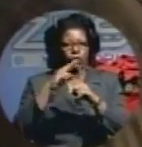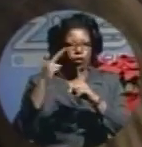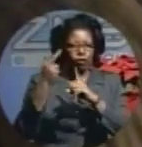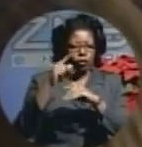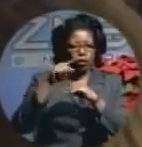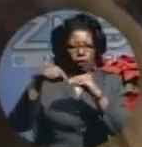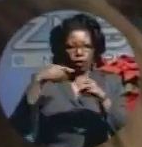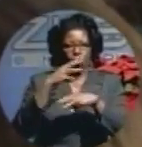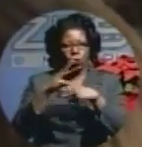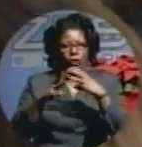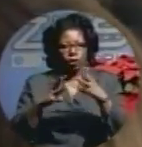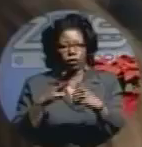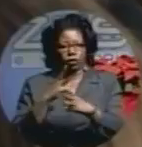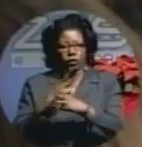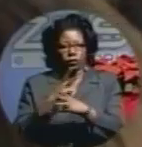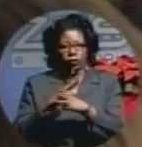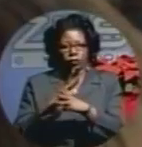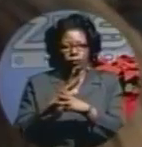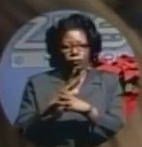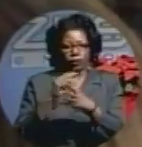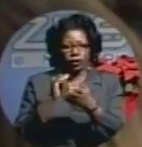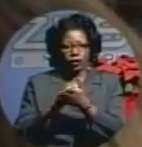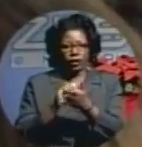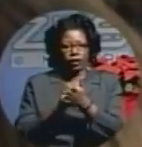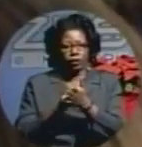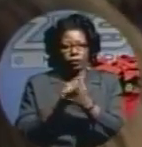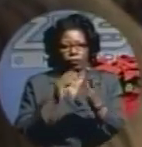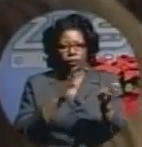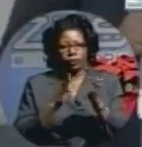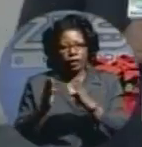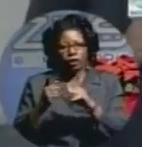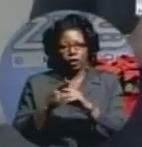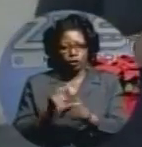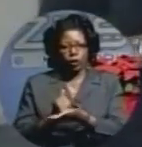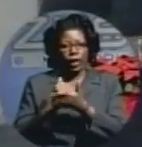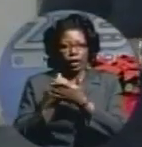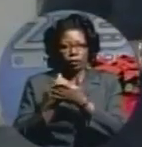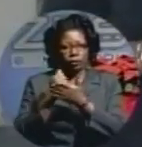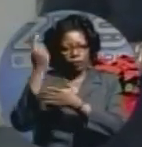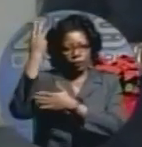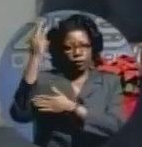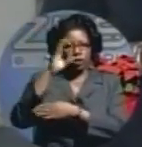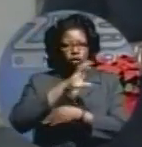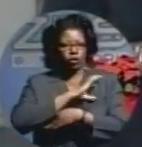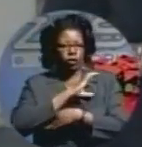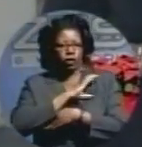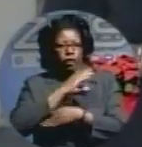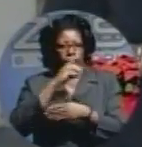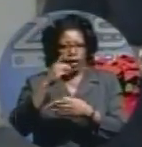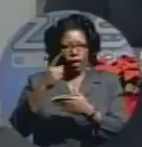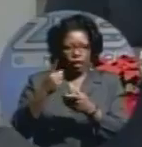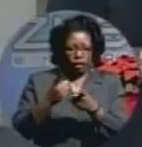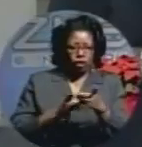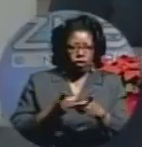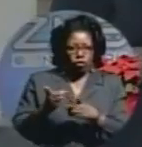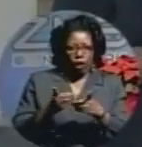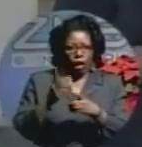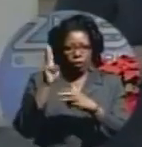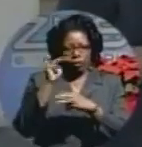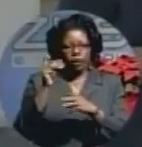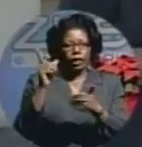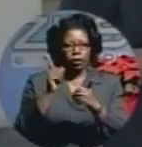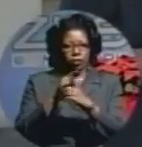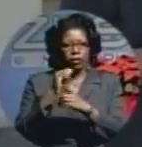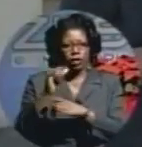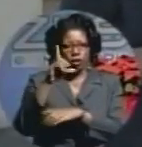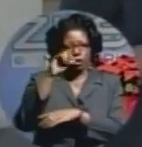around the world, and that they were prepared to help. Prime Minister Perry Christie describing Monday's meeting with